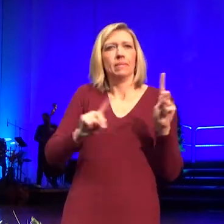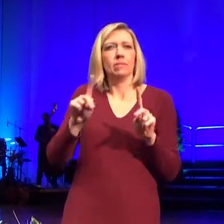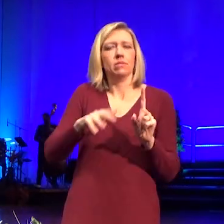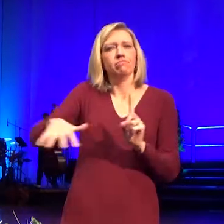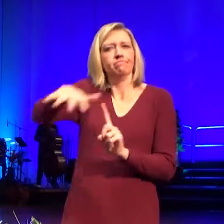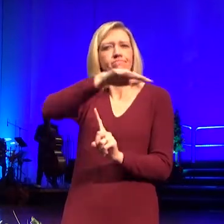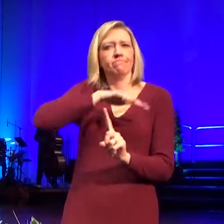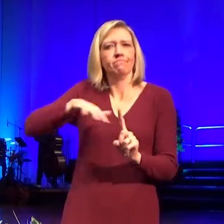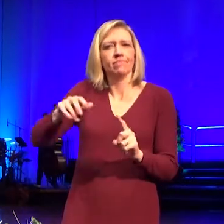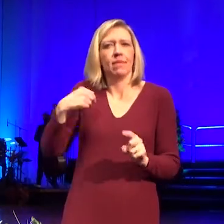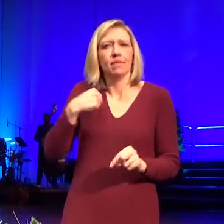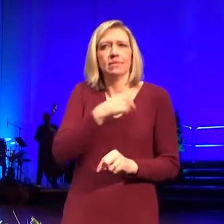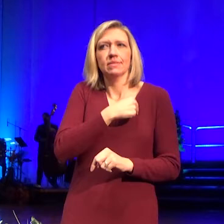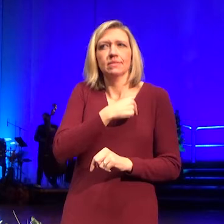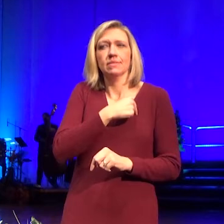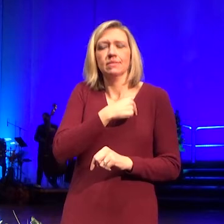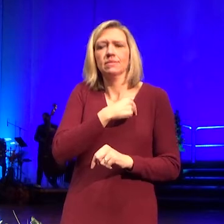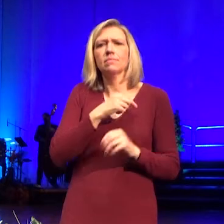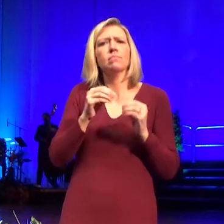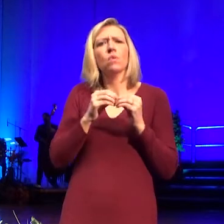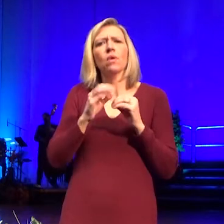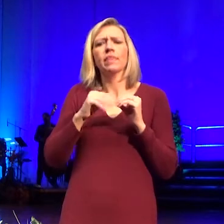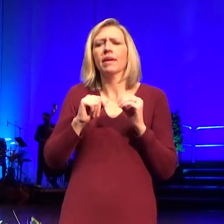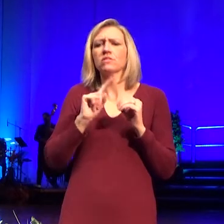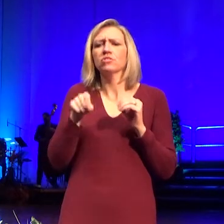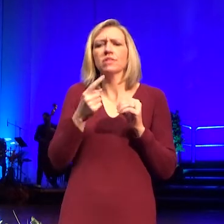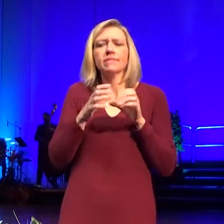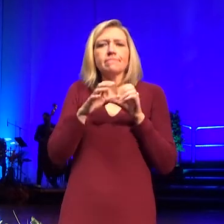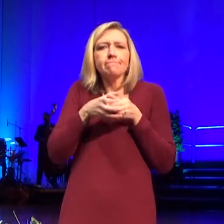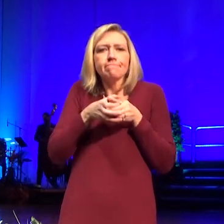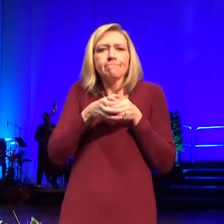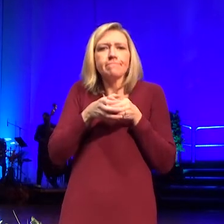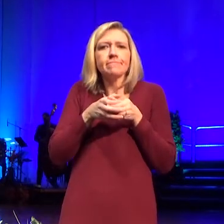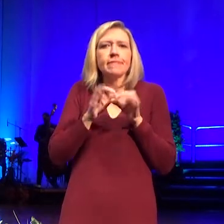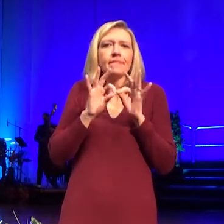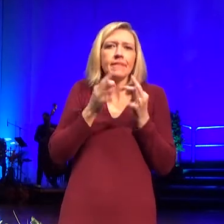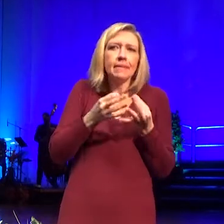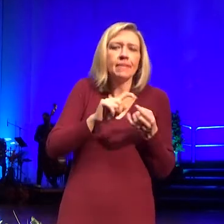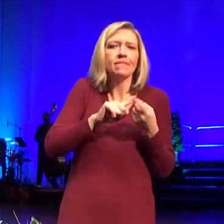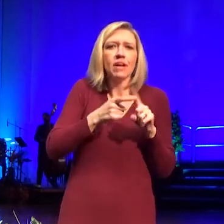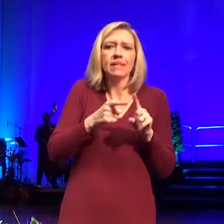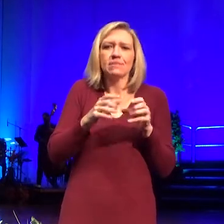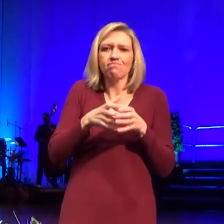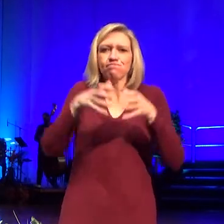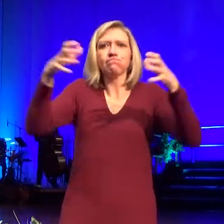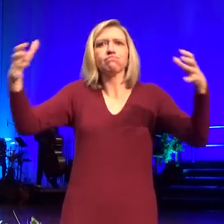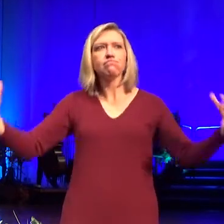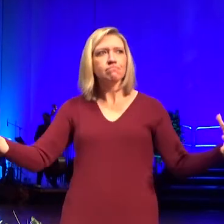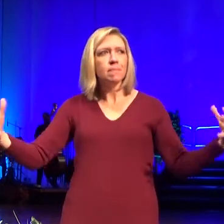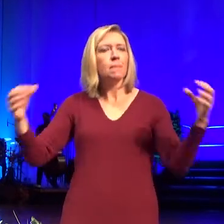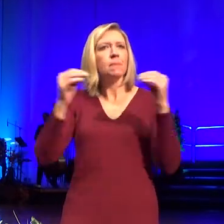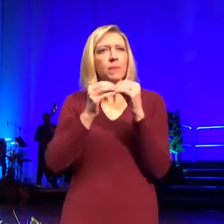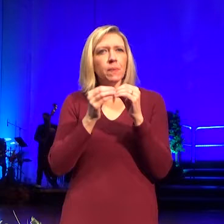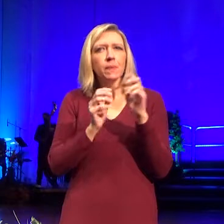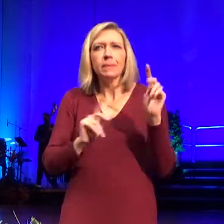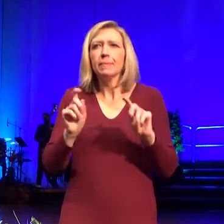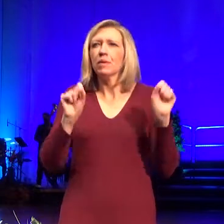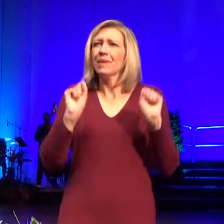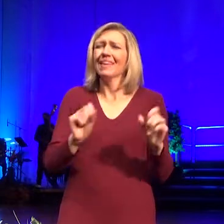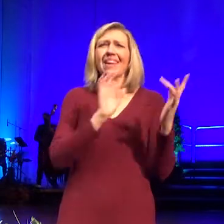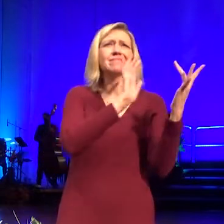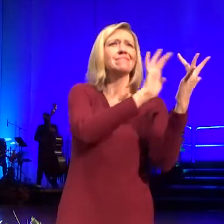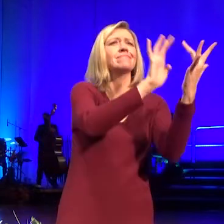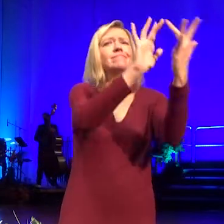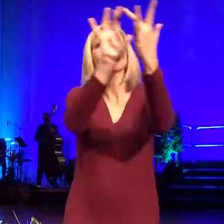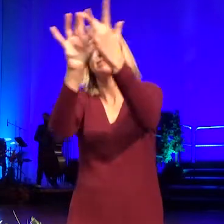around us beyond our little circle of family and friends, that we can reach